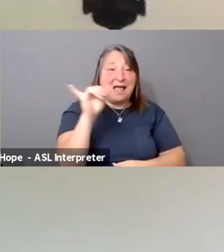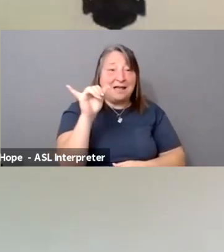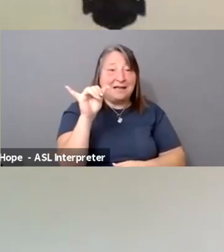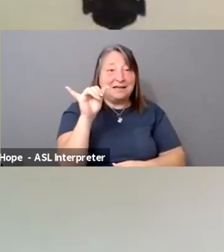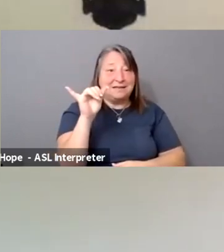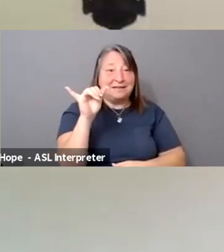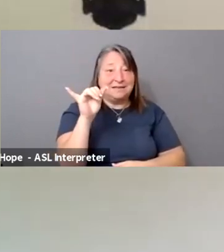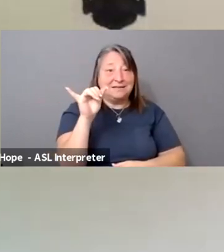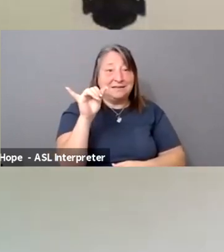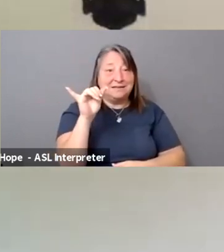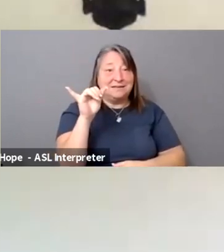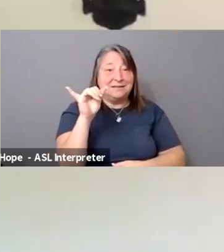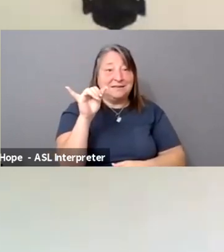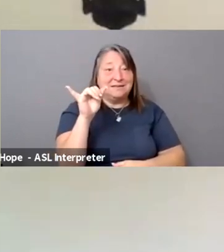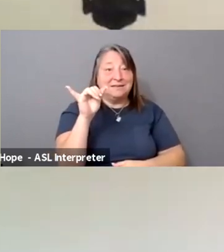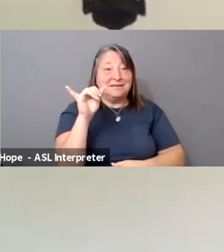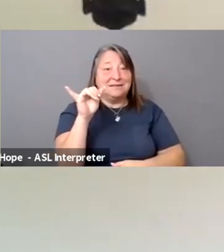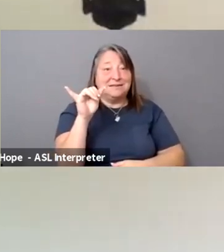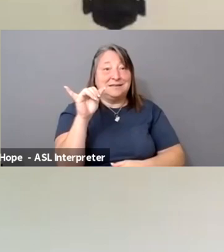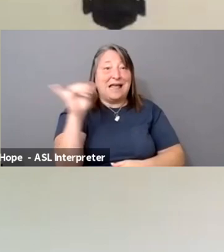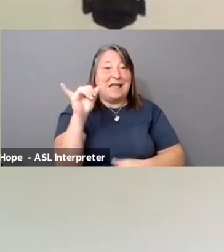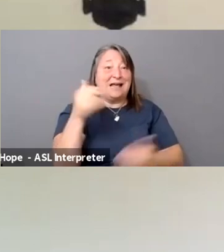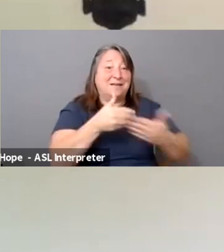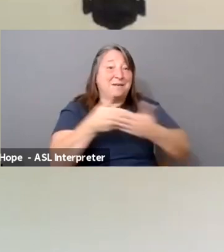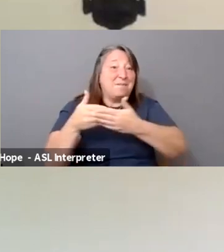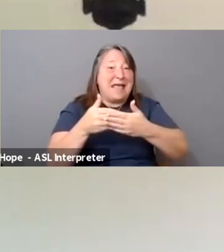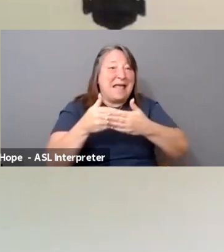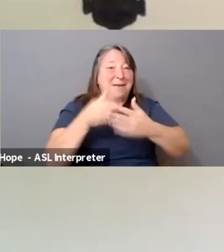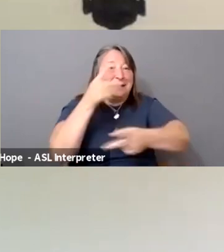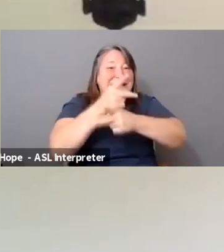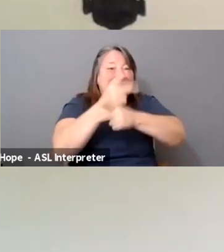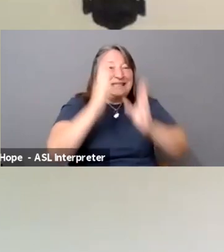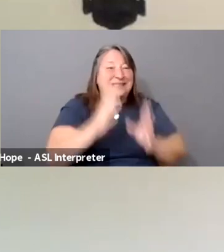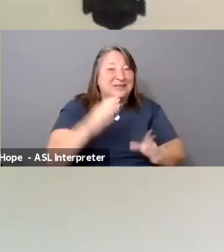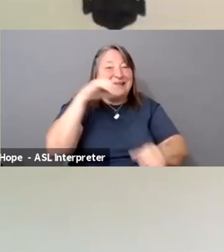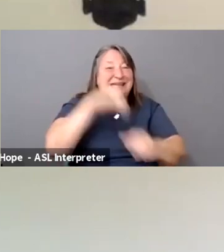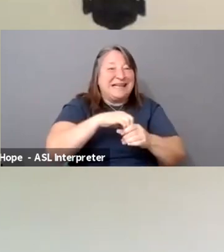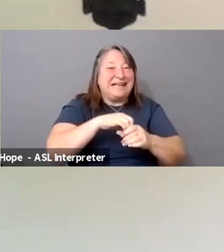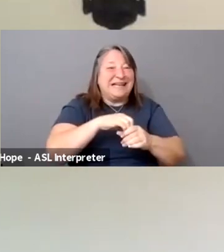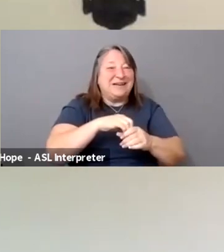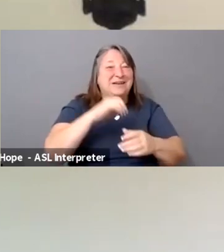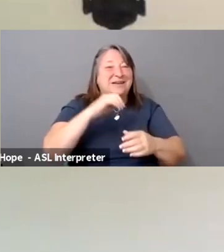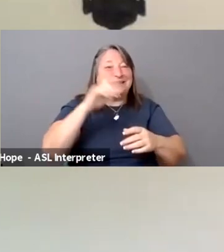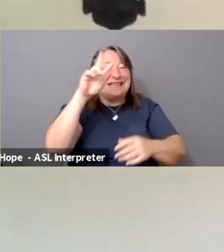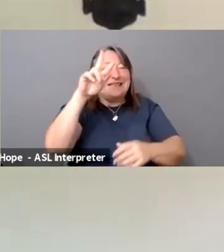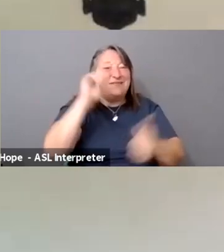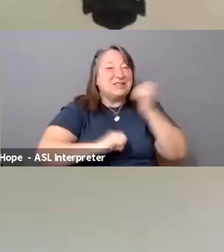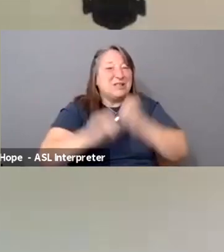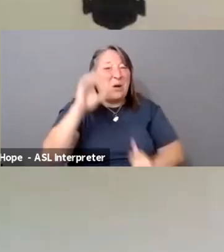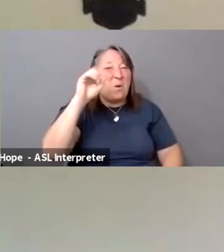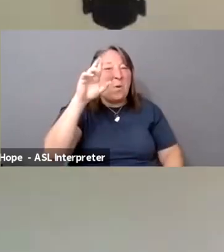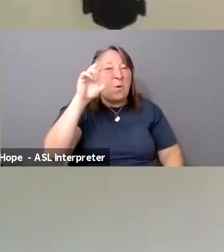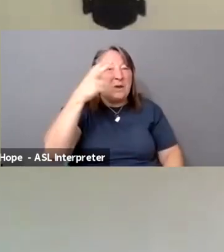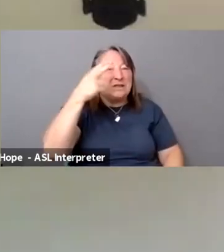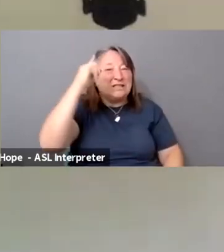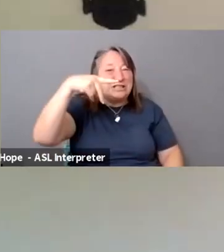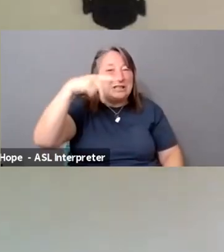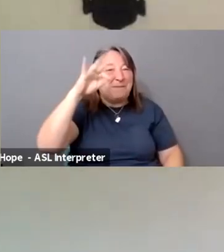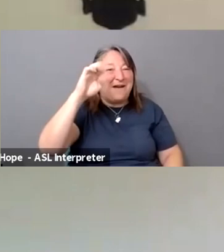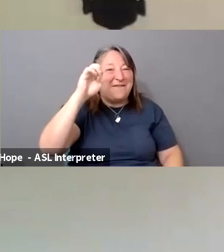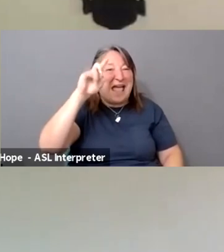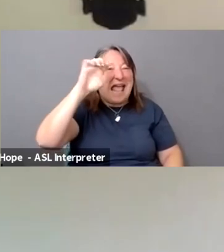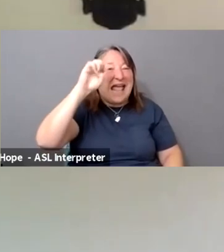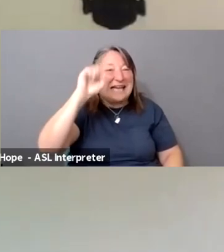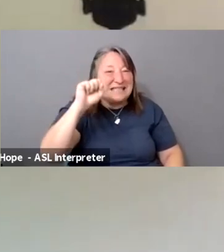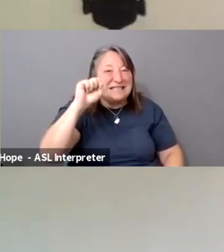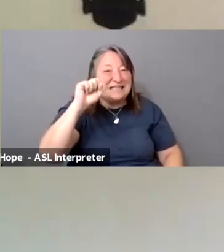the babysitter in The Courtship of Eddie's Father. You know, I didn't seem, I didn't defer enough. And I remember